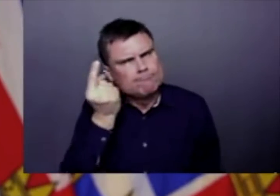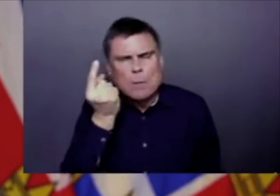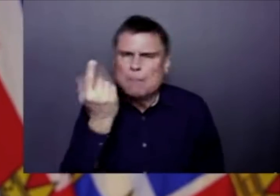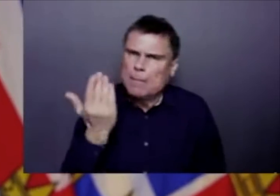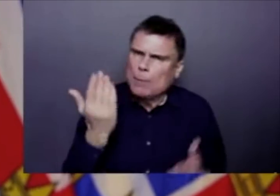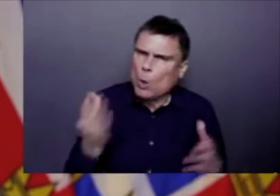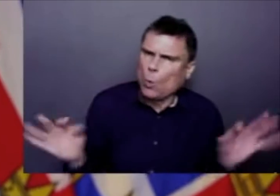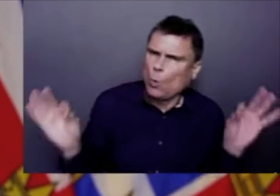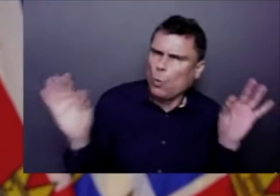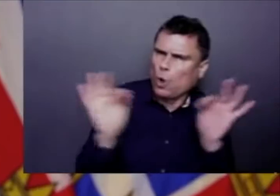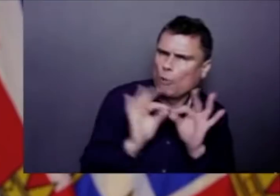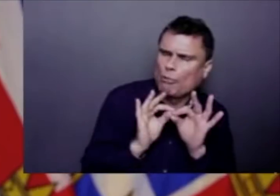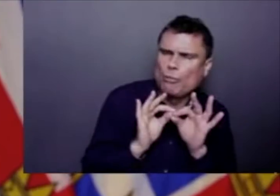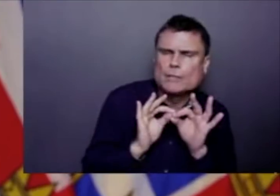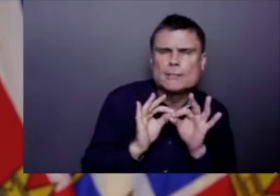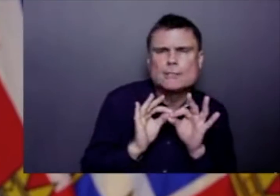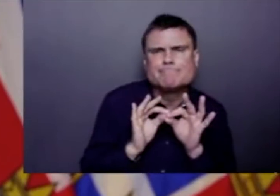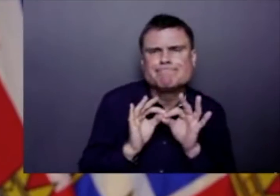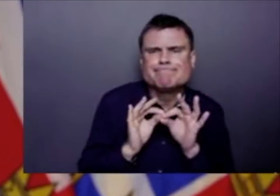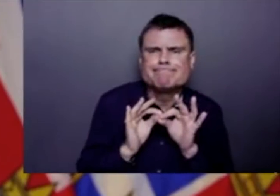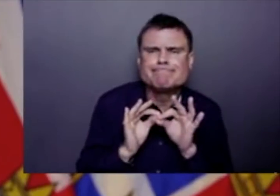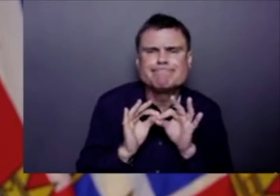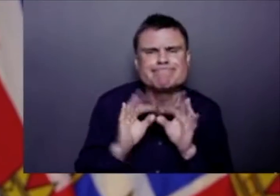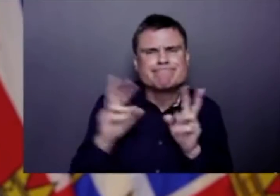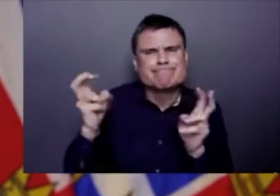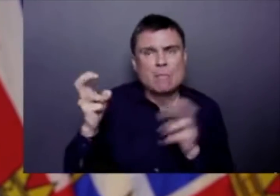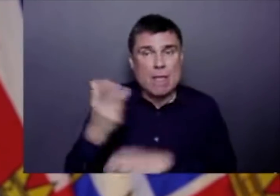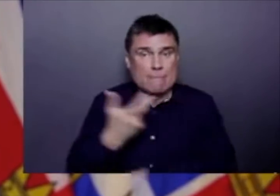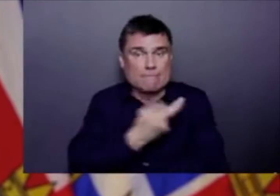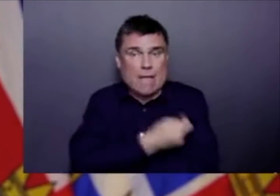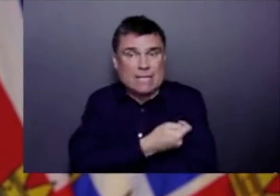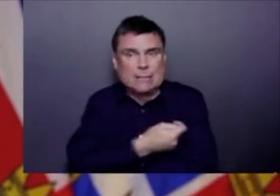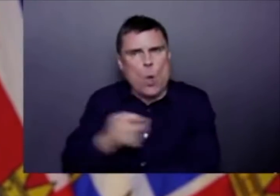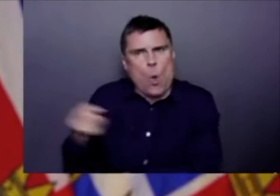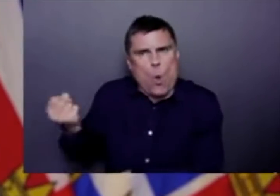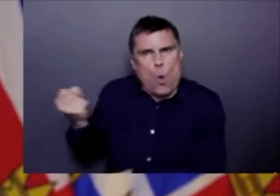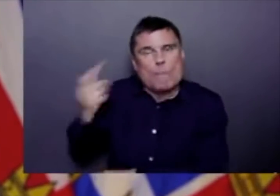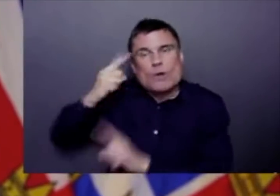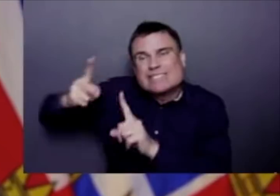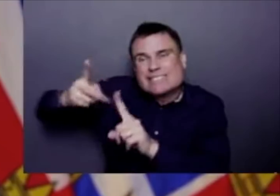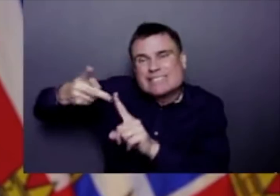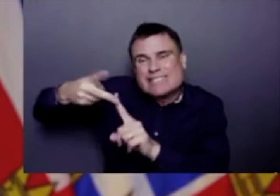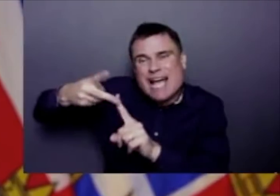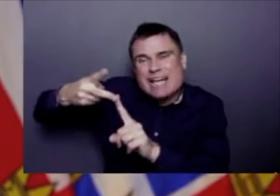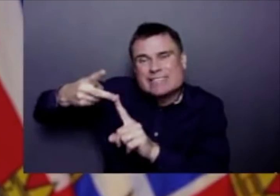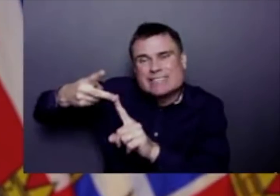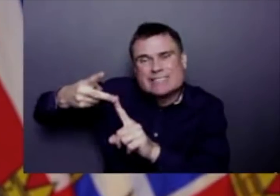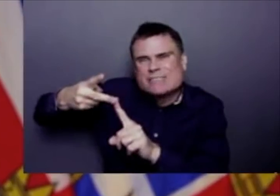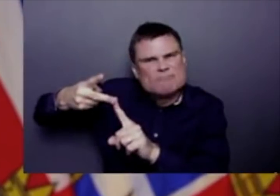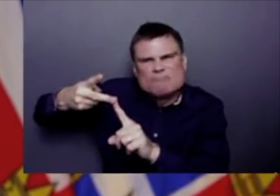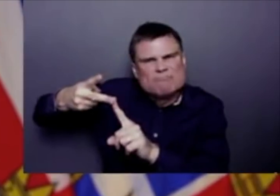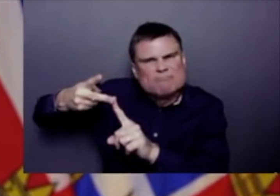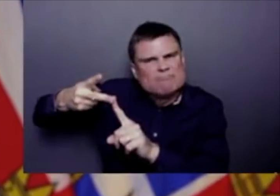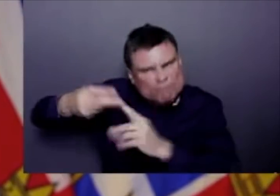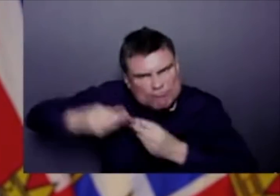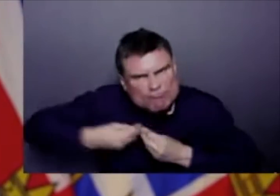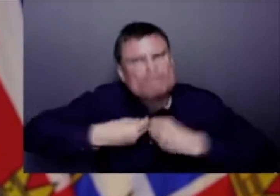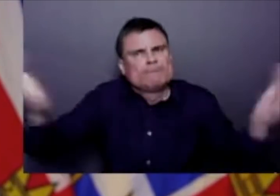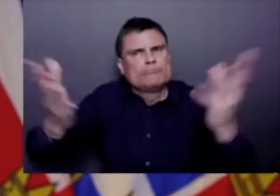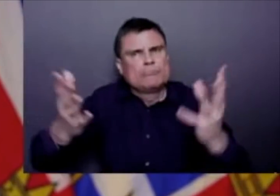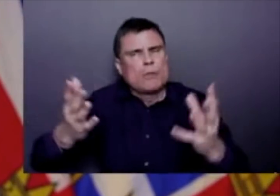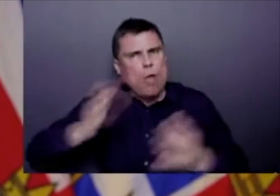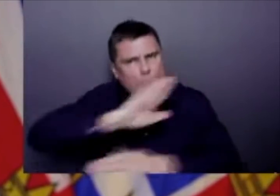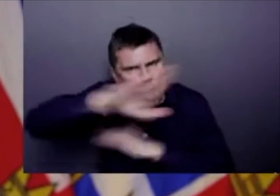more people, especially residents of long-term care? Absolutely. I think for both Pfizer and the Moderna vaccine, they are